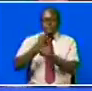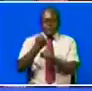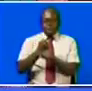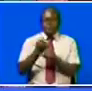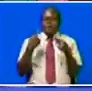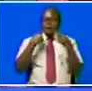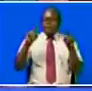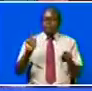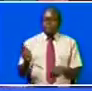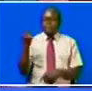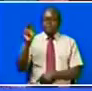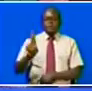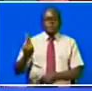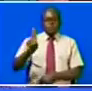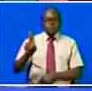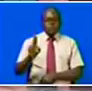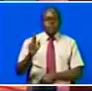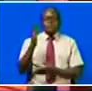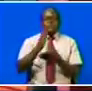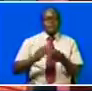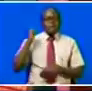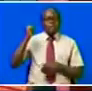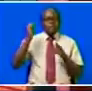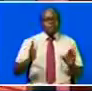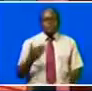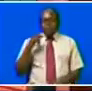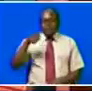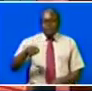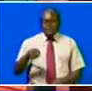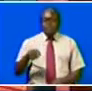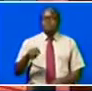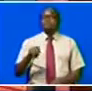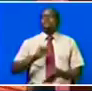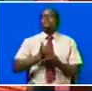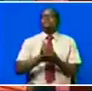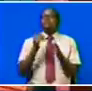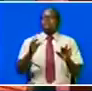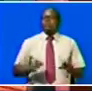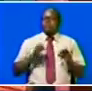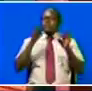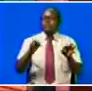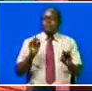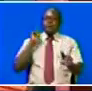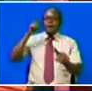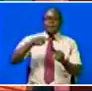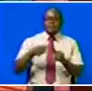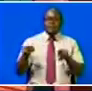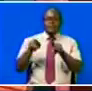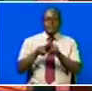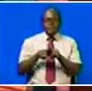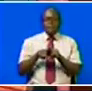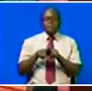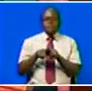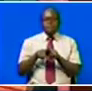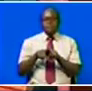the President Uhuru Kenyatta. Some politicians want the audit on living Kenyans postponed until a similar